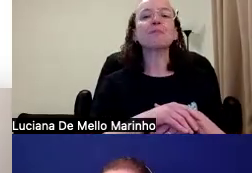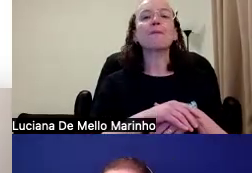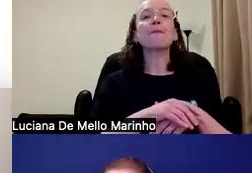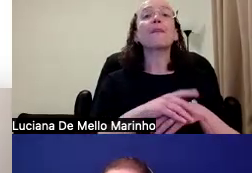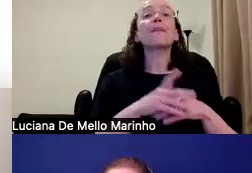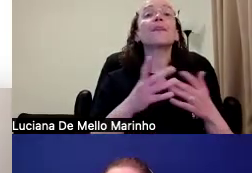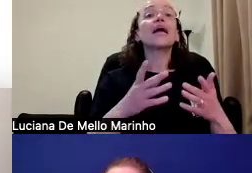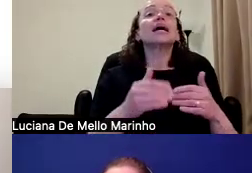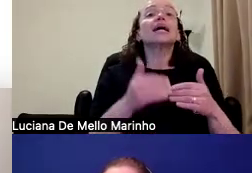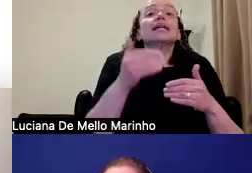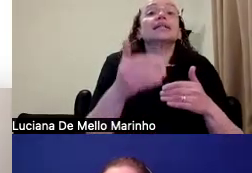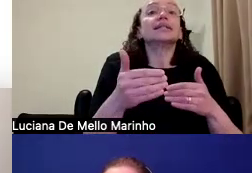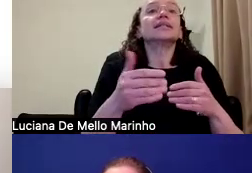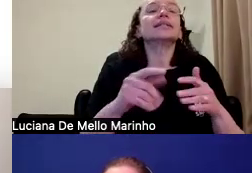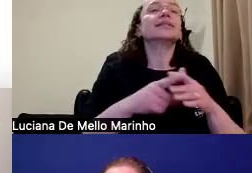things like that.